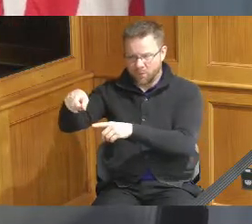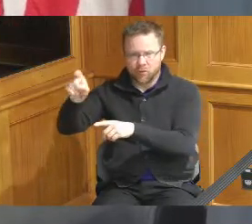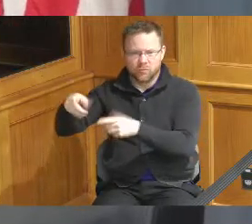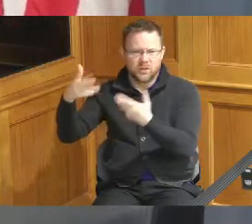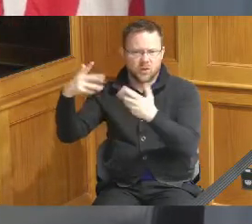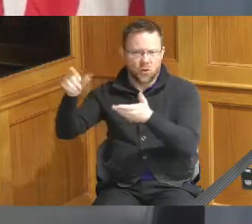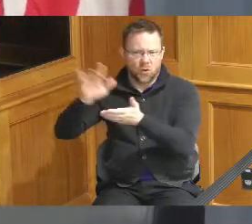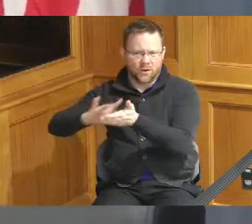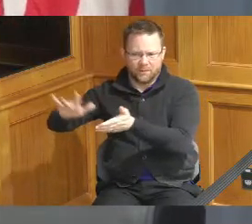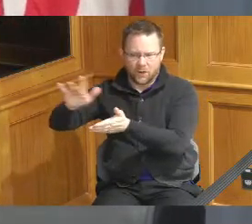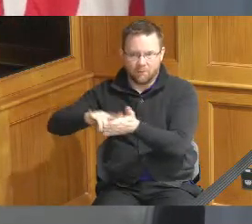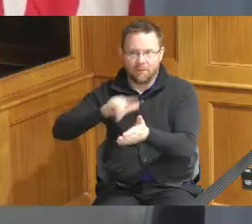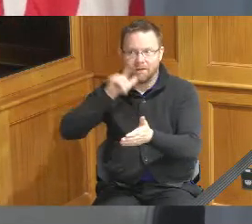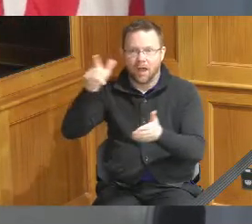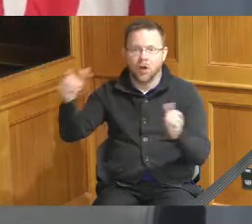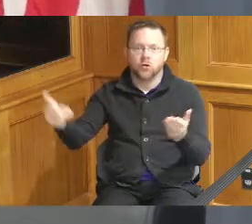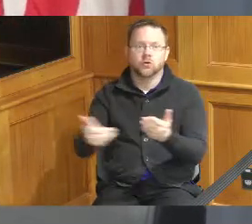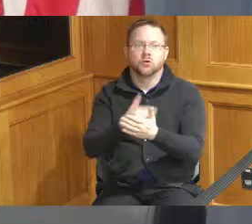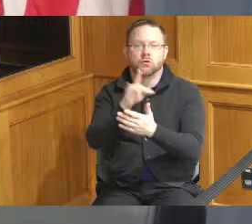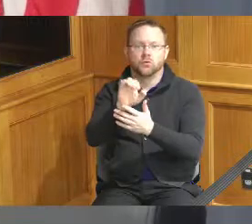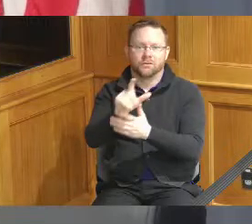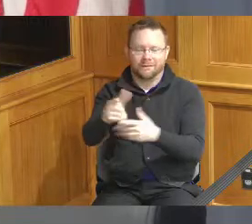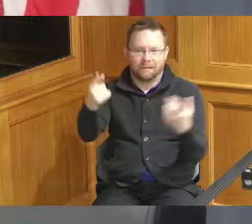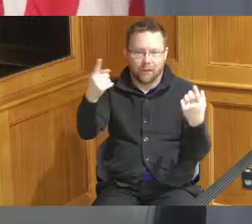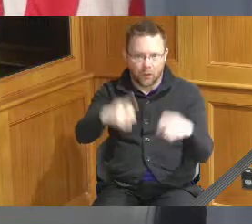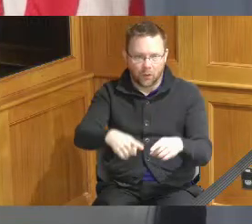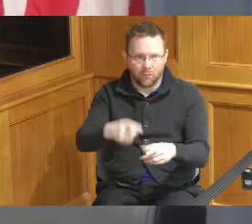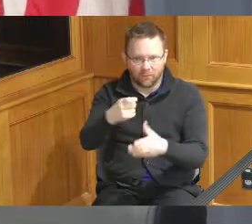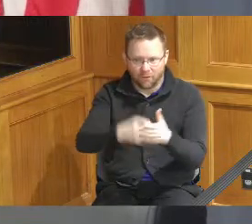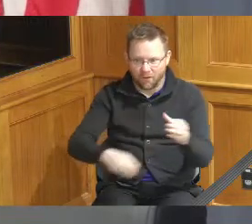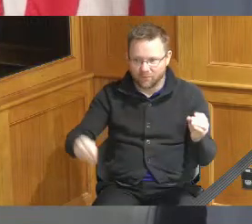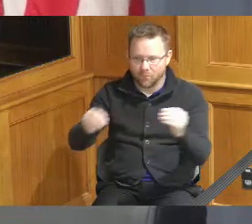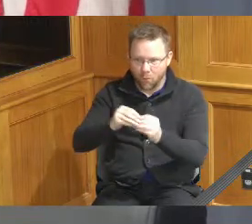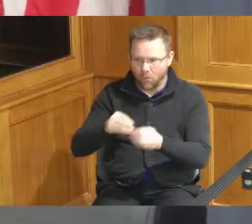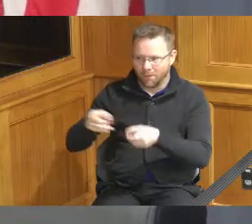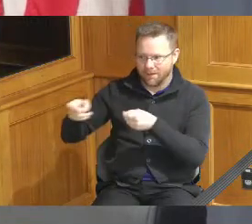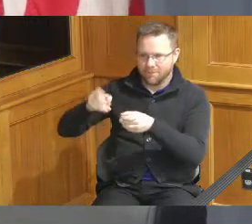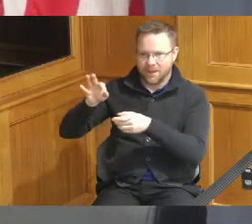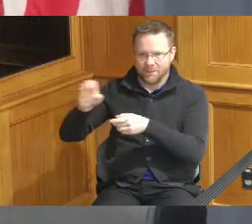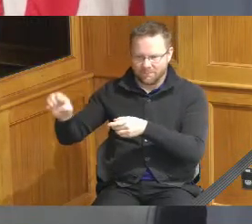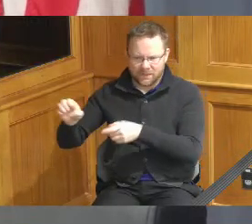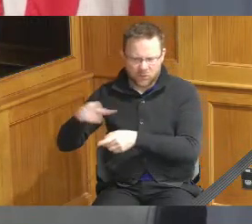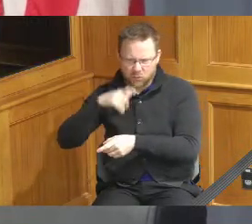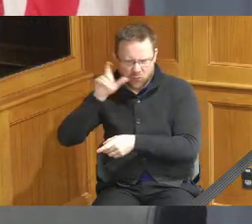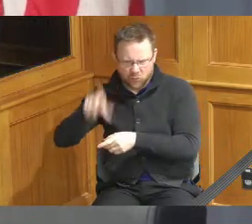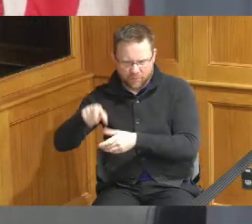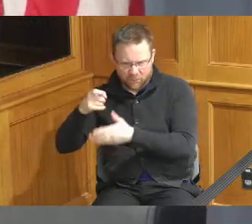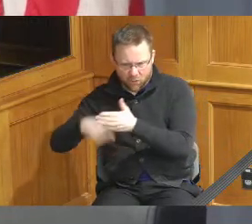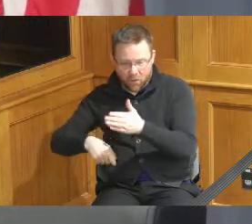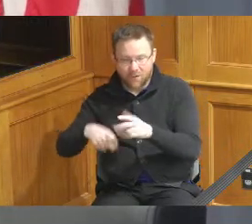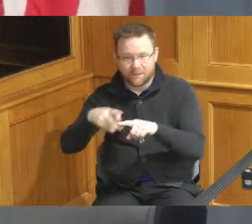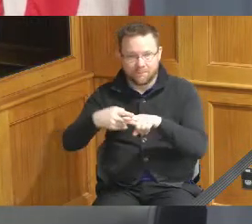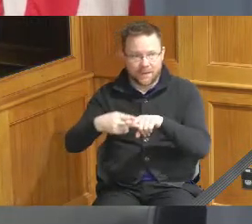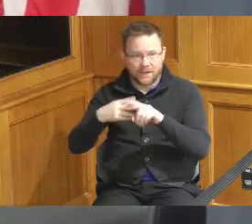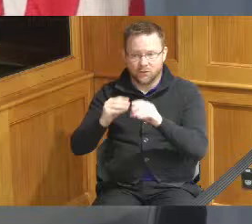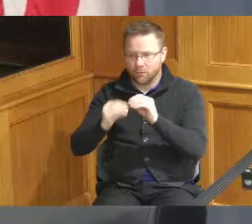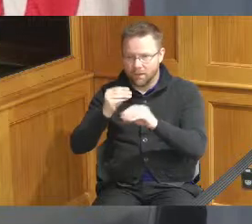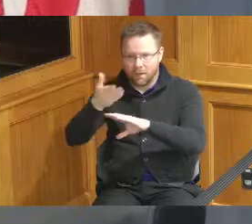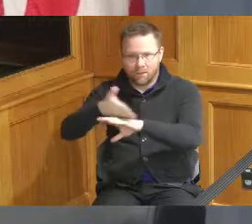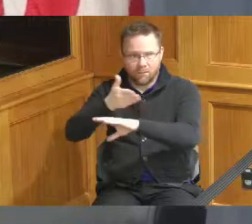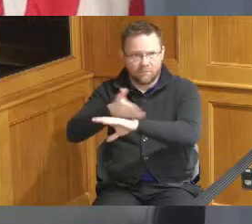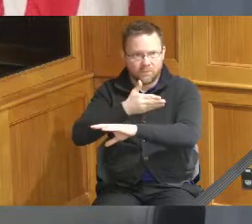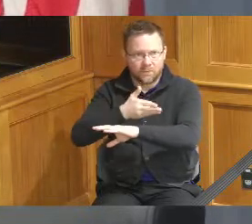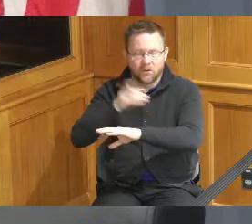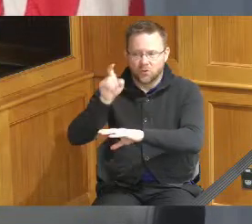shouldn't be another deal that cost us. Third-party management should be no cost. Maintenance and repair and capital improvements, it